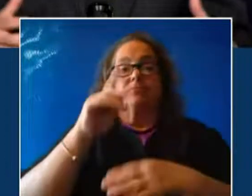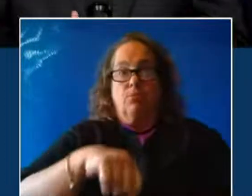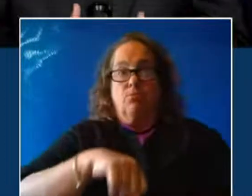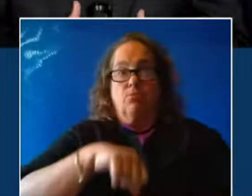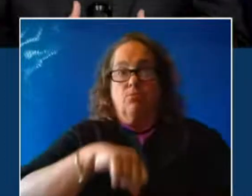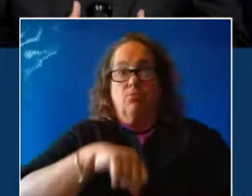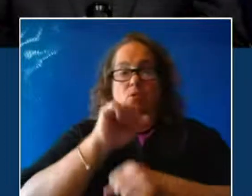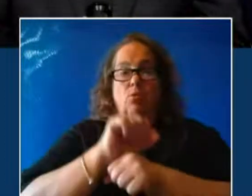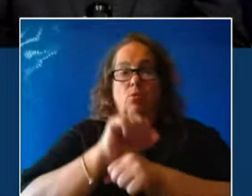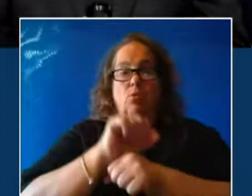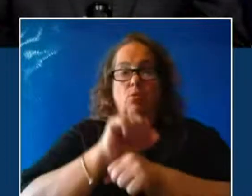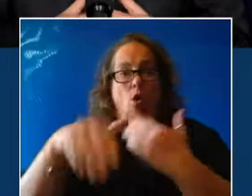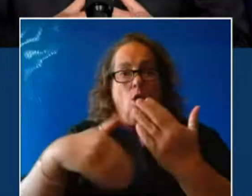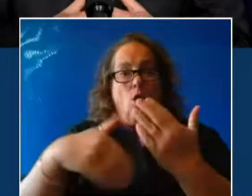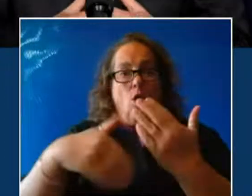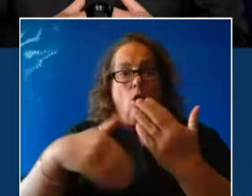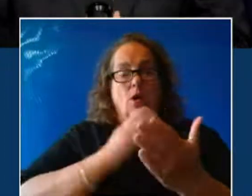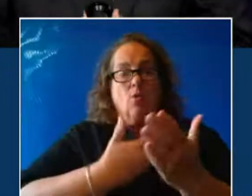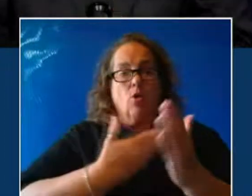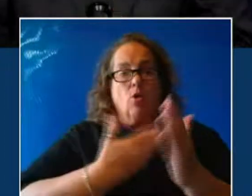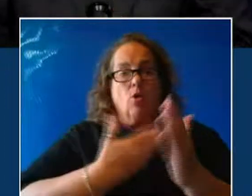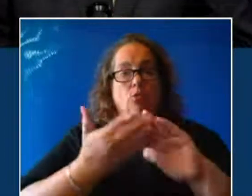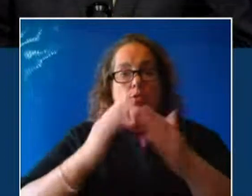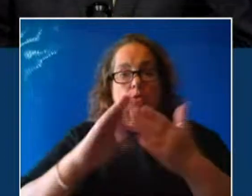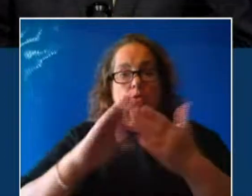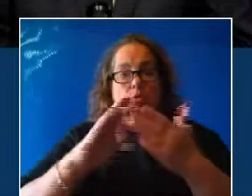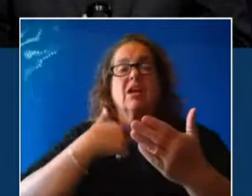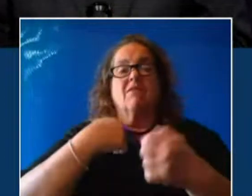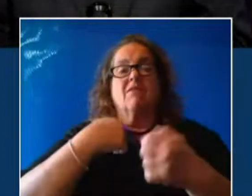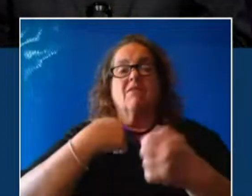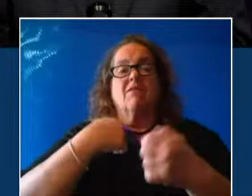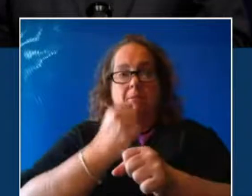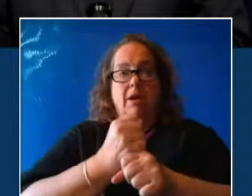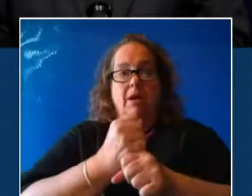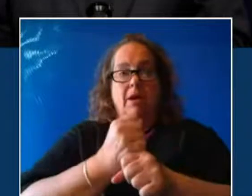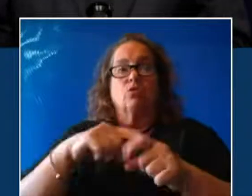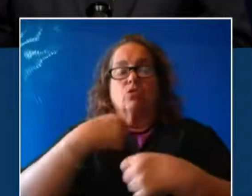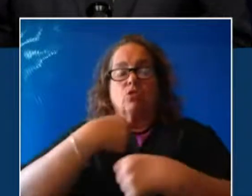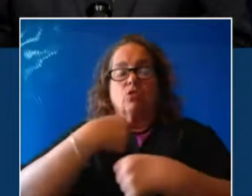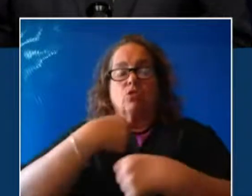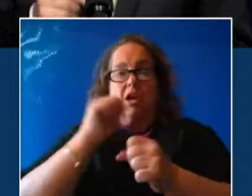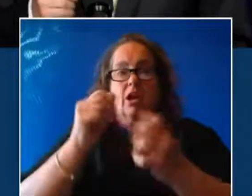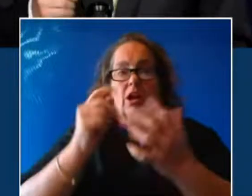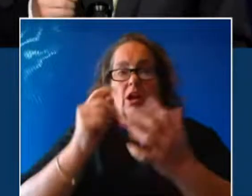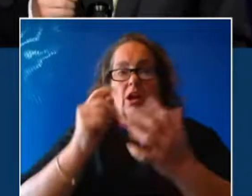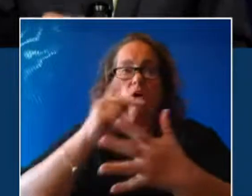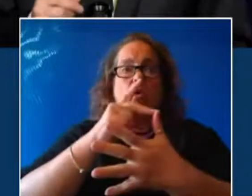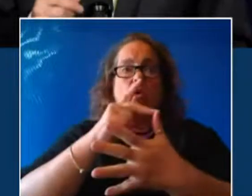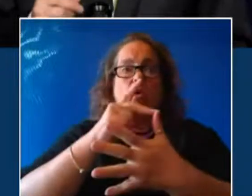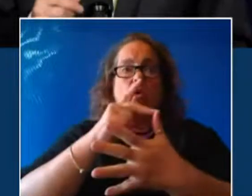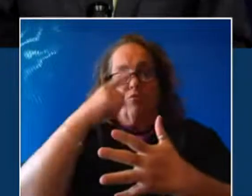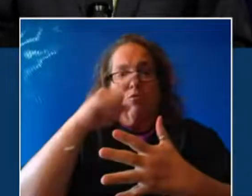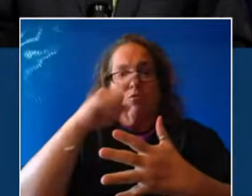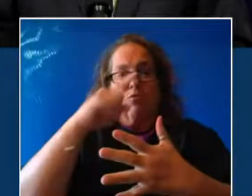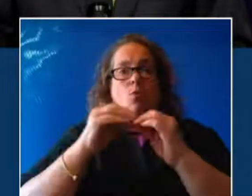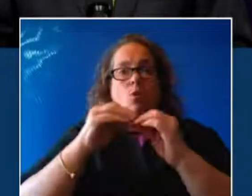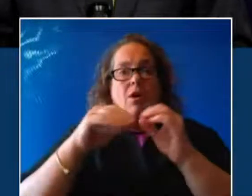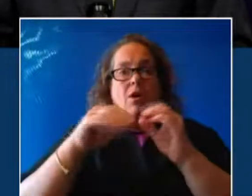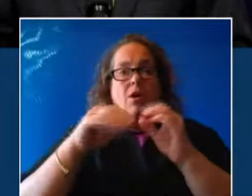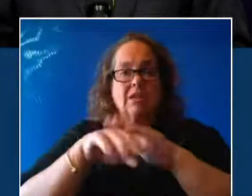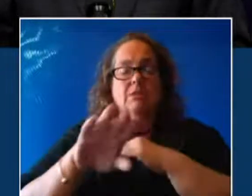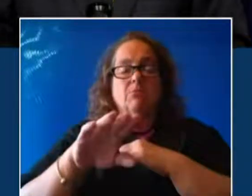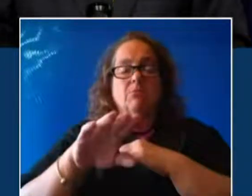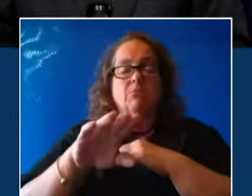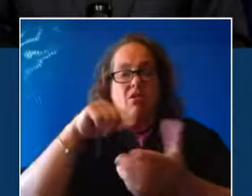have come together to make, creating a priority for more accessible and affordable health care for all Kentuckians.